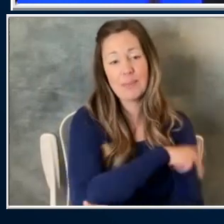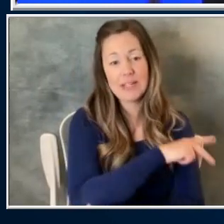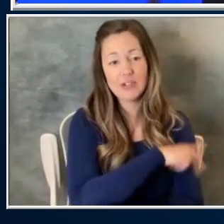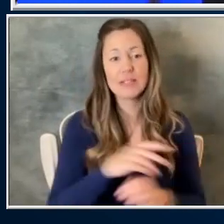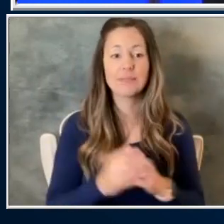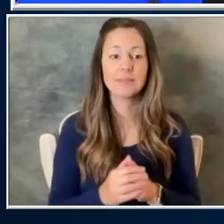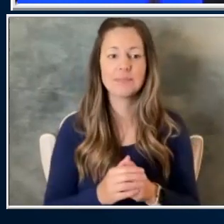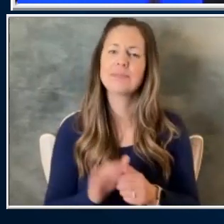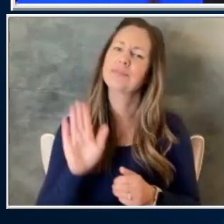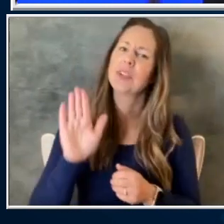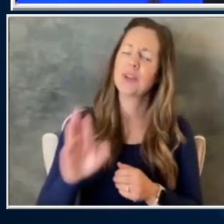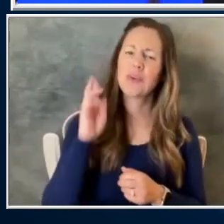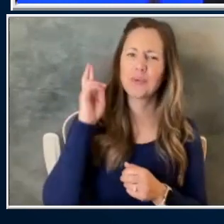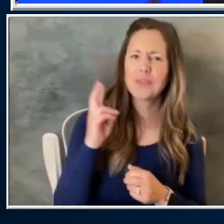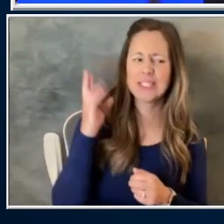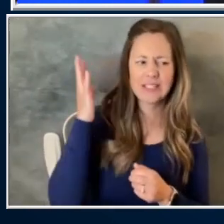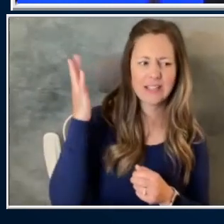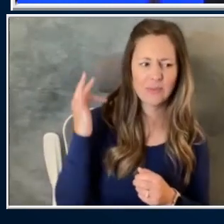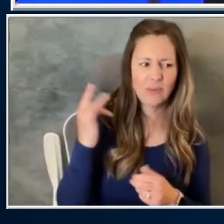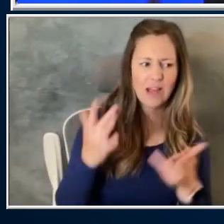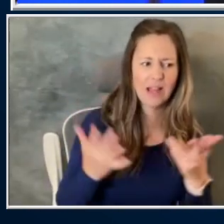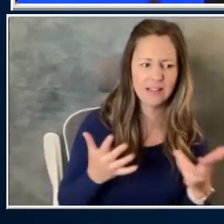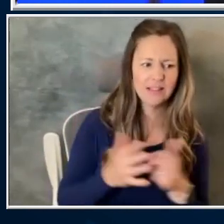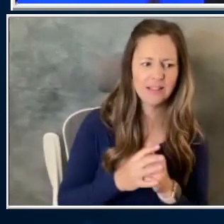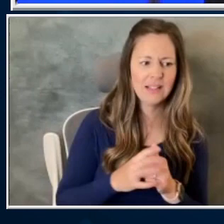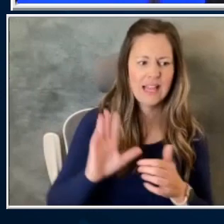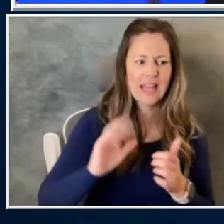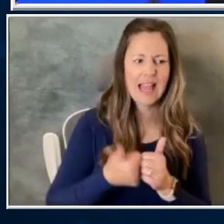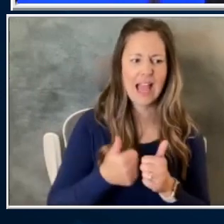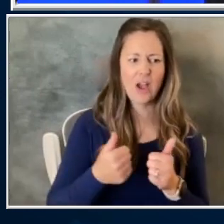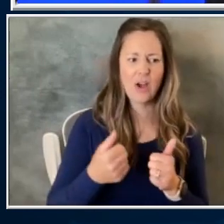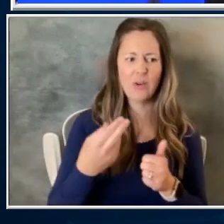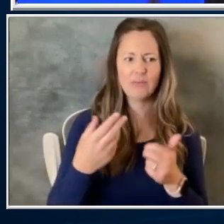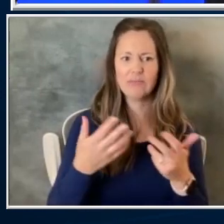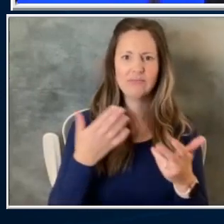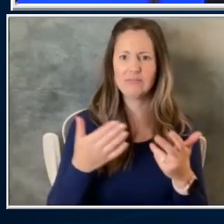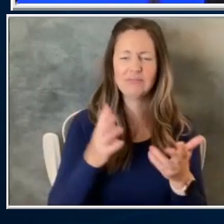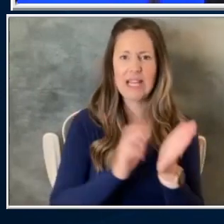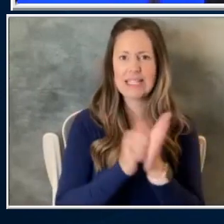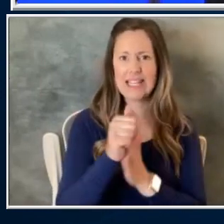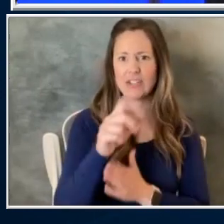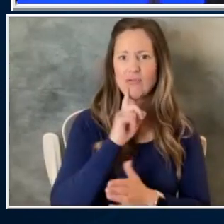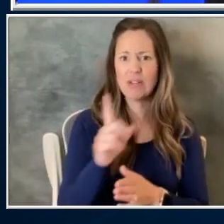about your why, Heather. How has cancer touched your life? Who did you ride for last year?